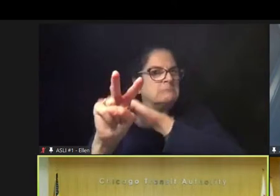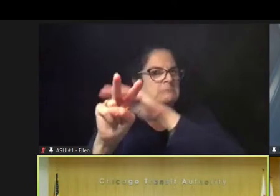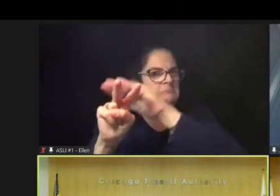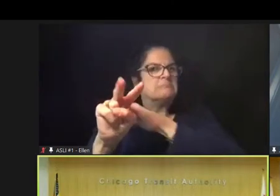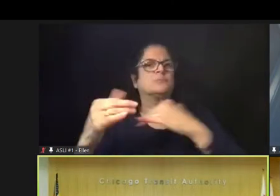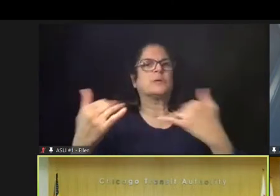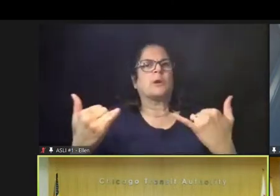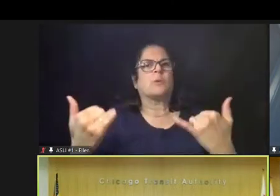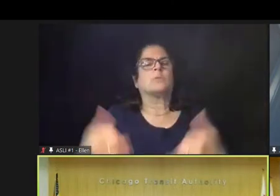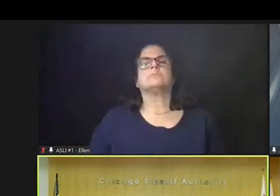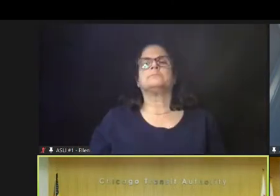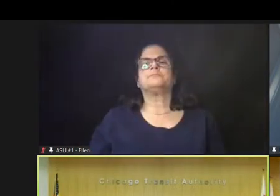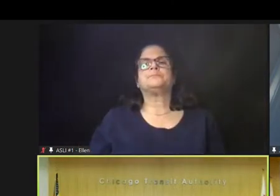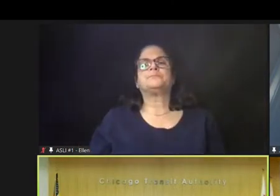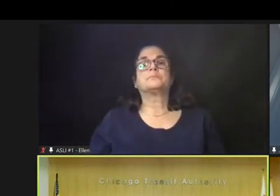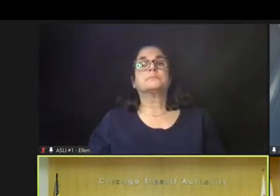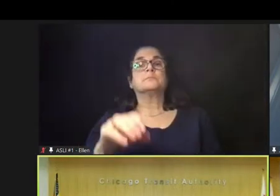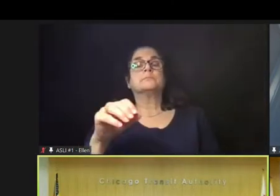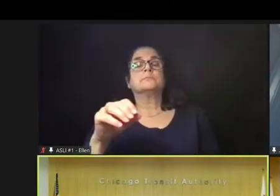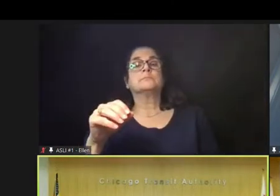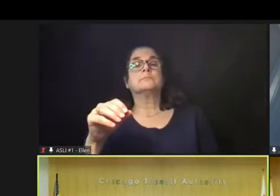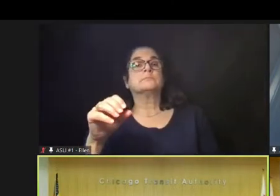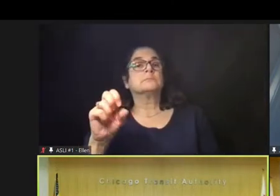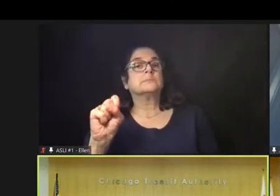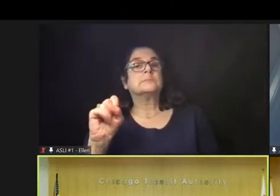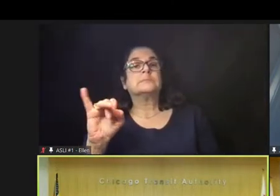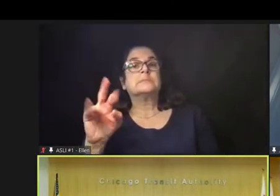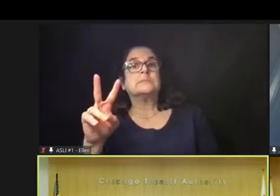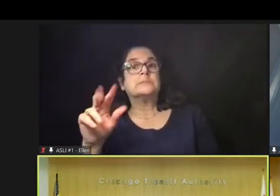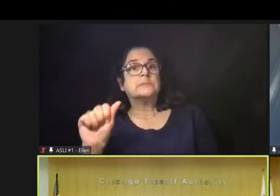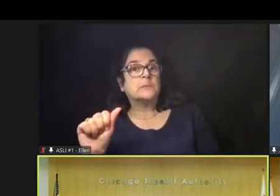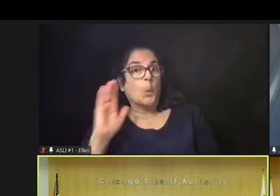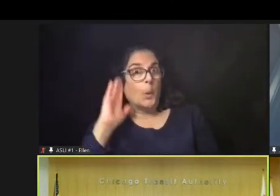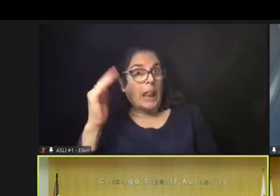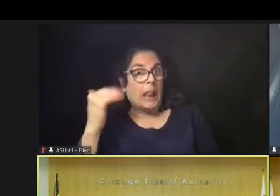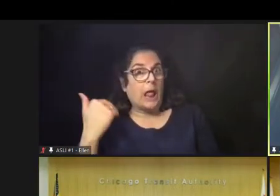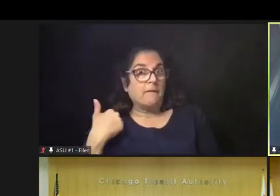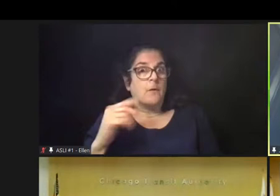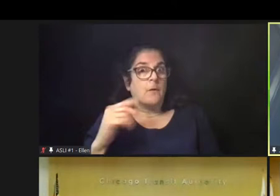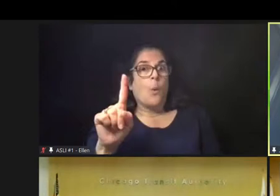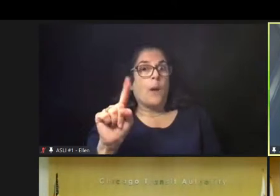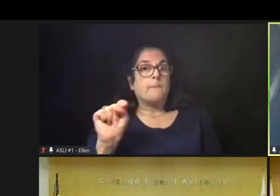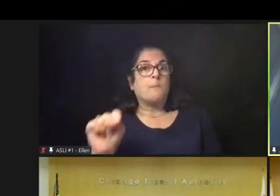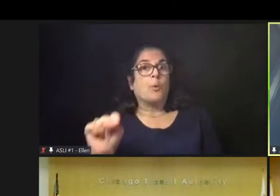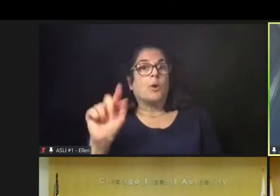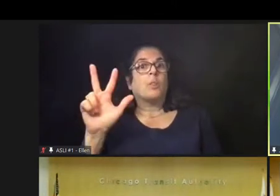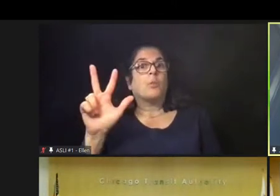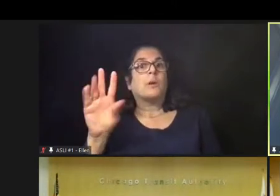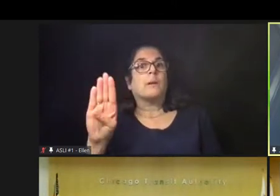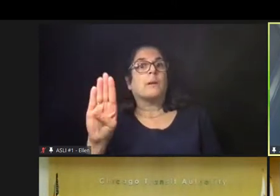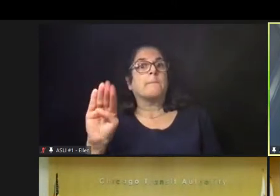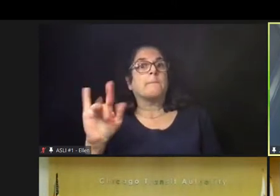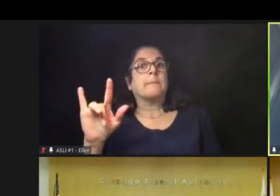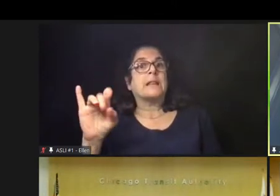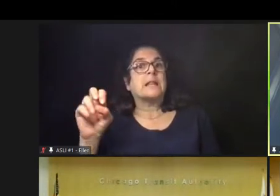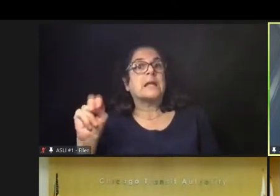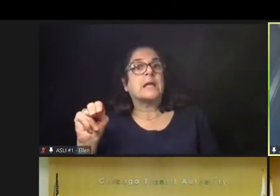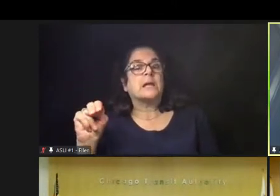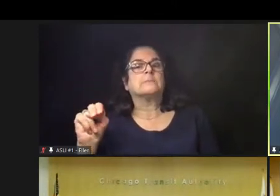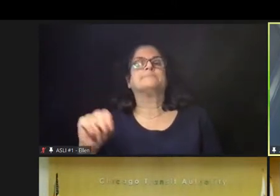So we're going to have $1.3 billion? Well, we expect by the end